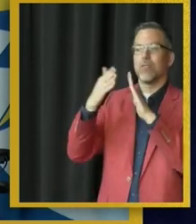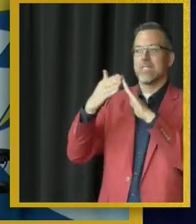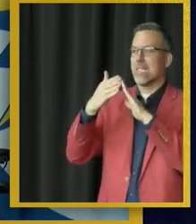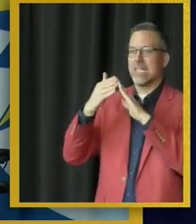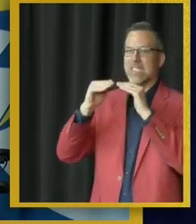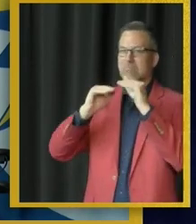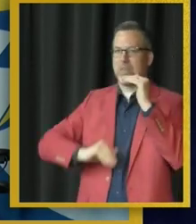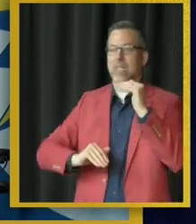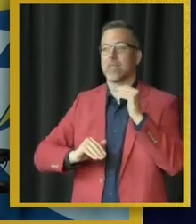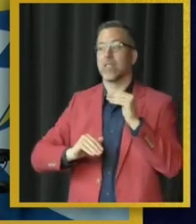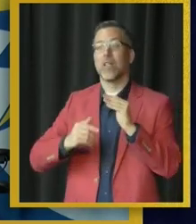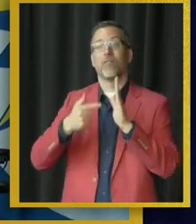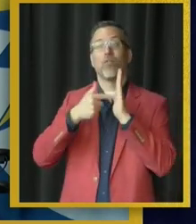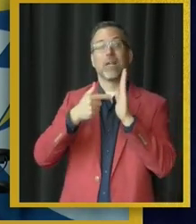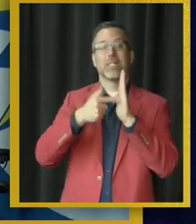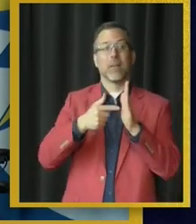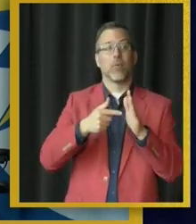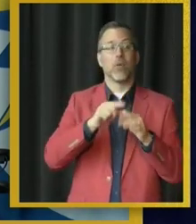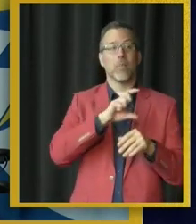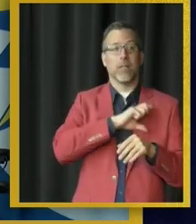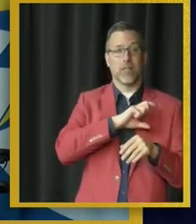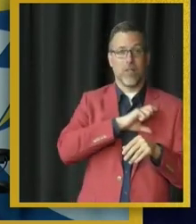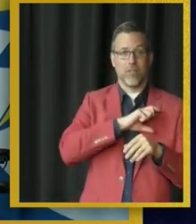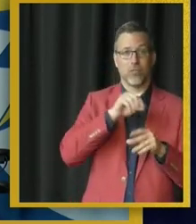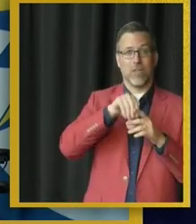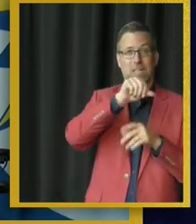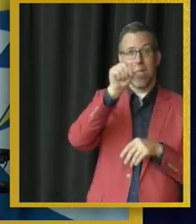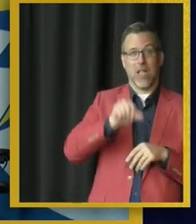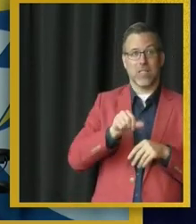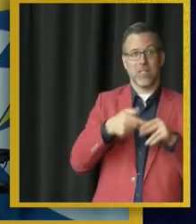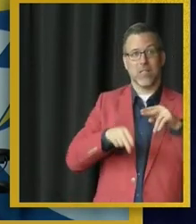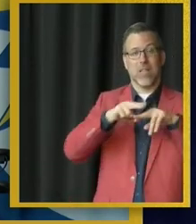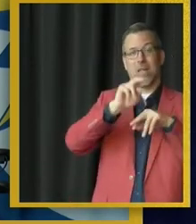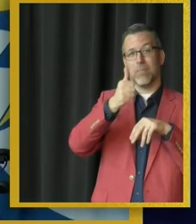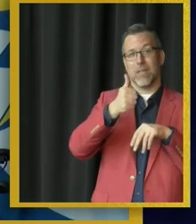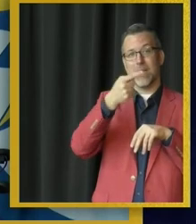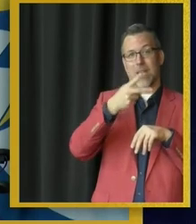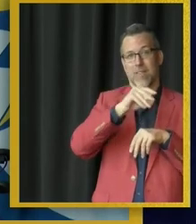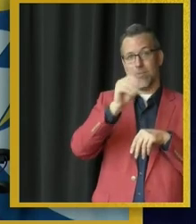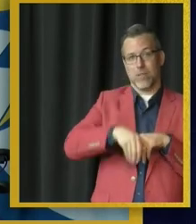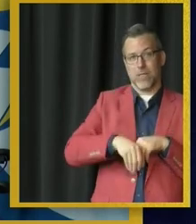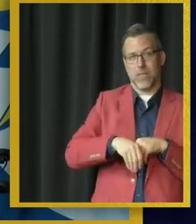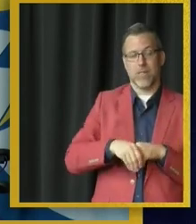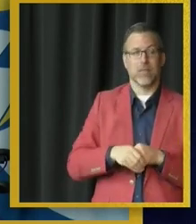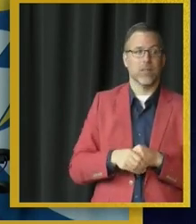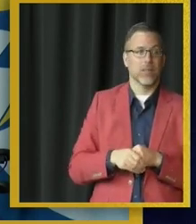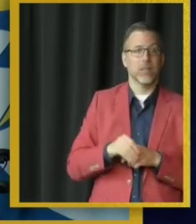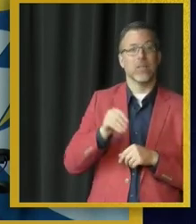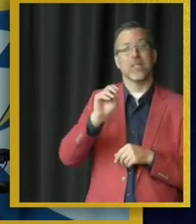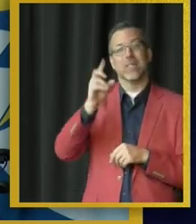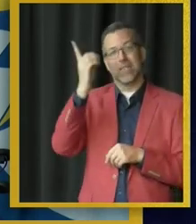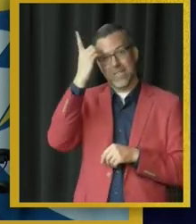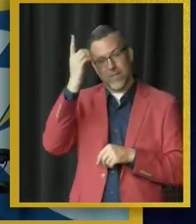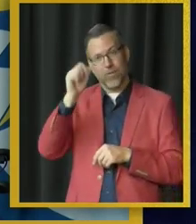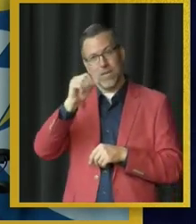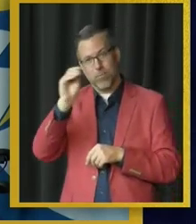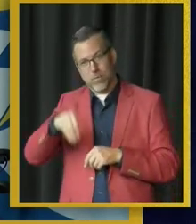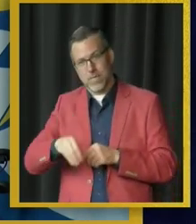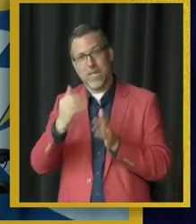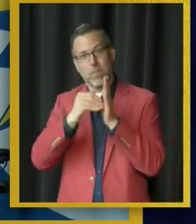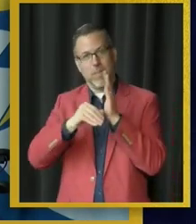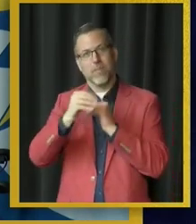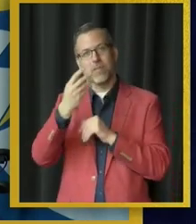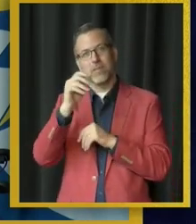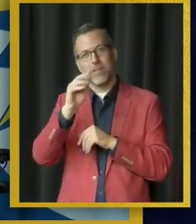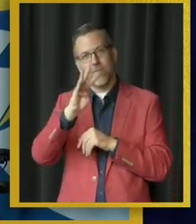For example, over the same four-year period, police officer pay in Austin was up just 10.5%, 10% in Denver, 4% in Memphis, 4% in